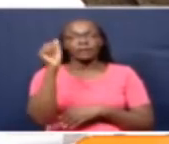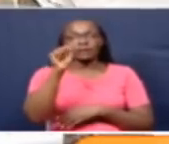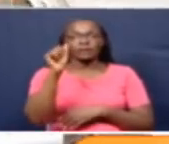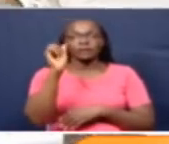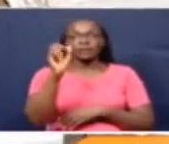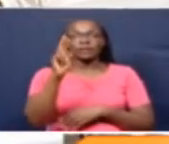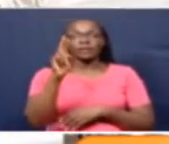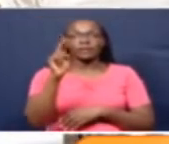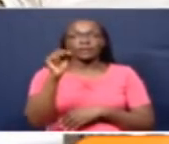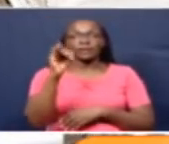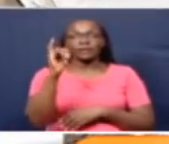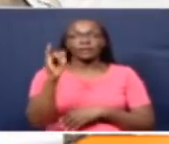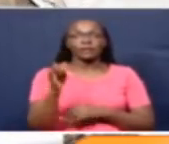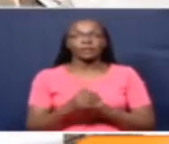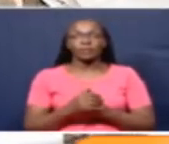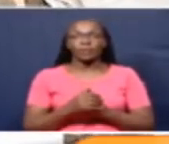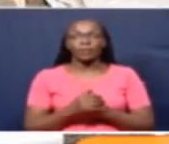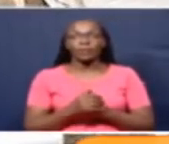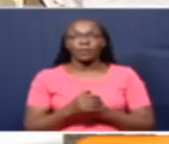to get in touch with, because